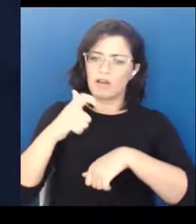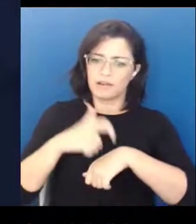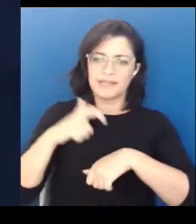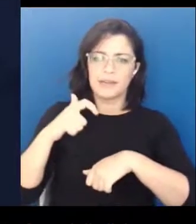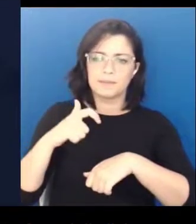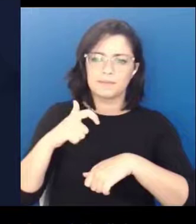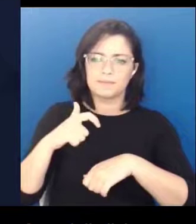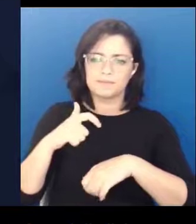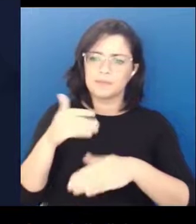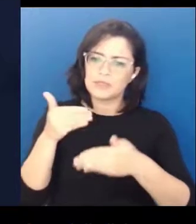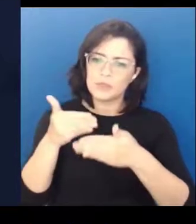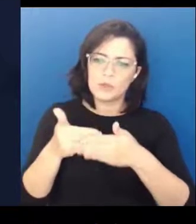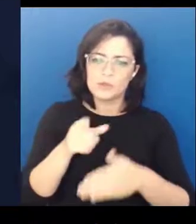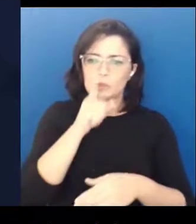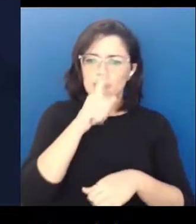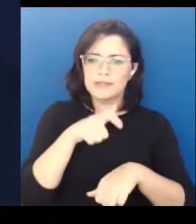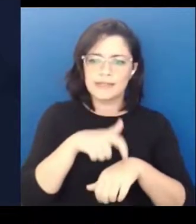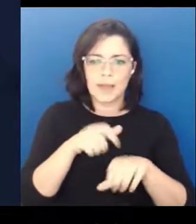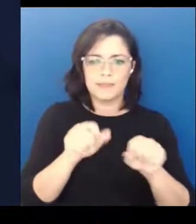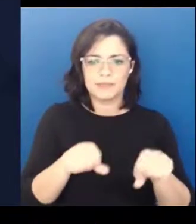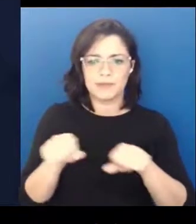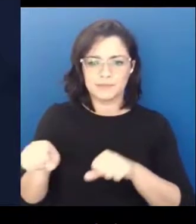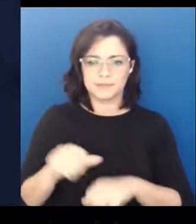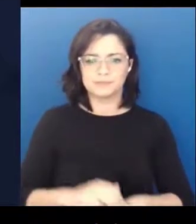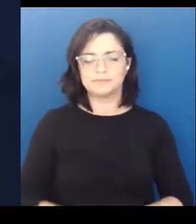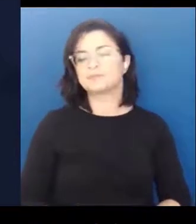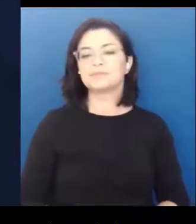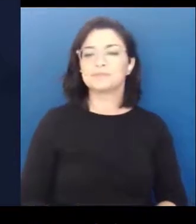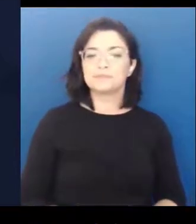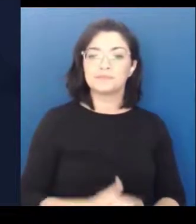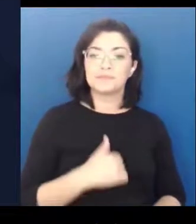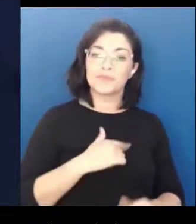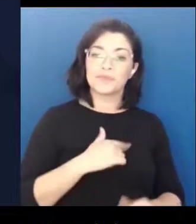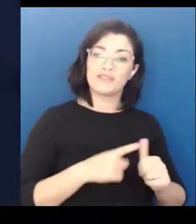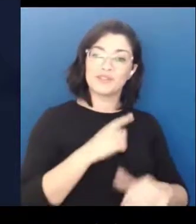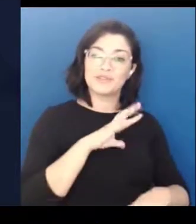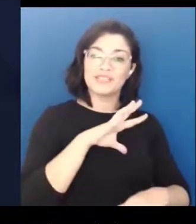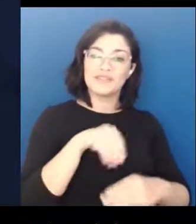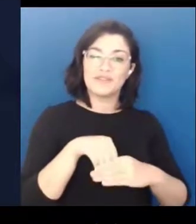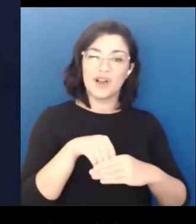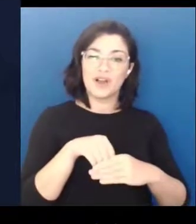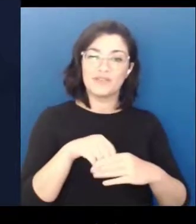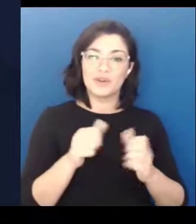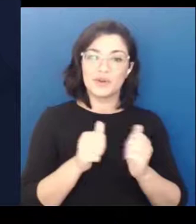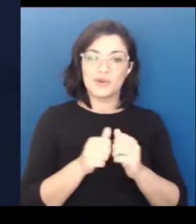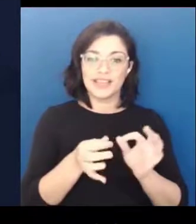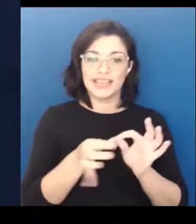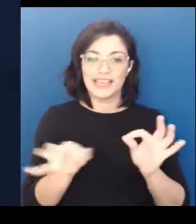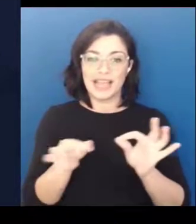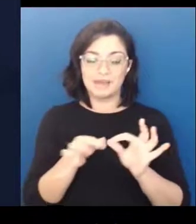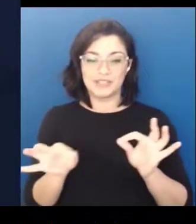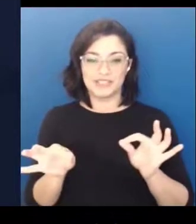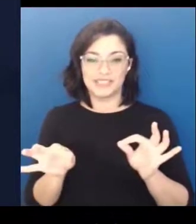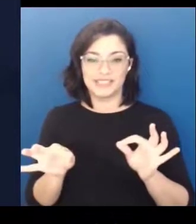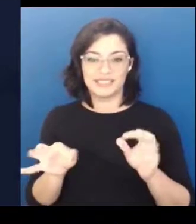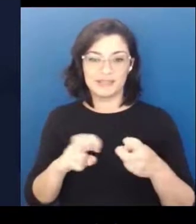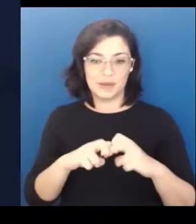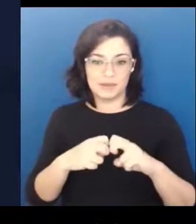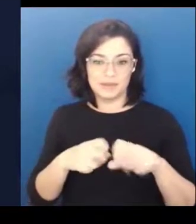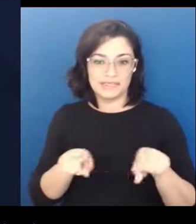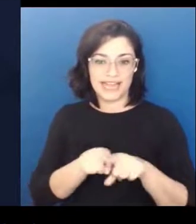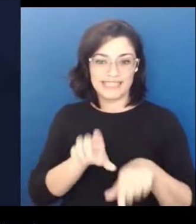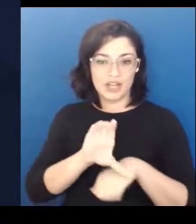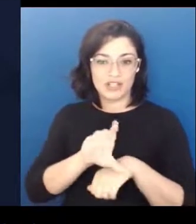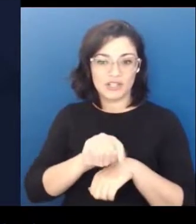as possible. I first got involved in captioning issues as a consultant to a company that was